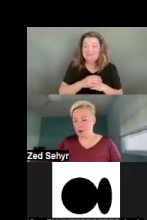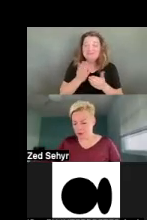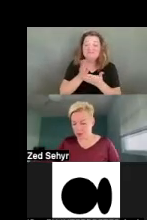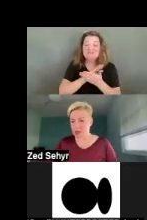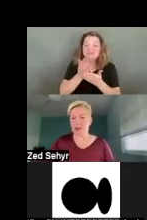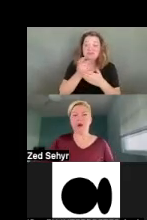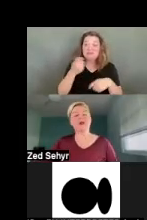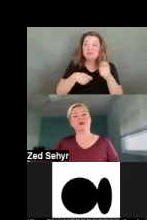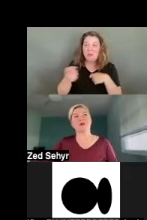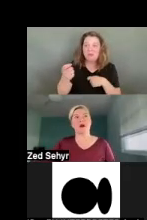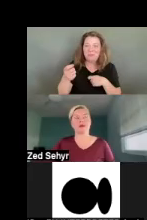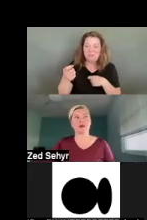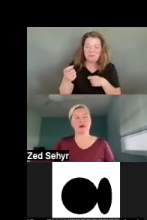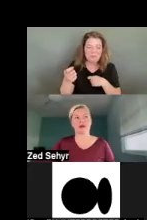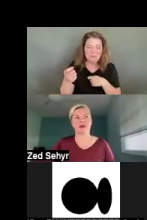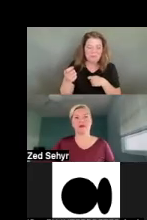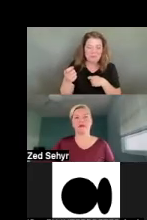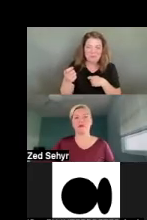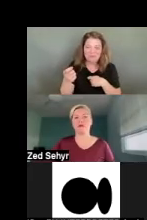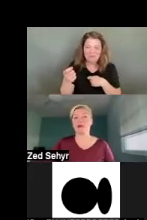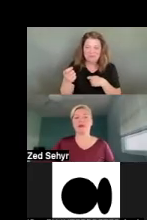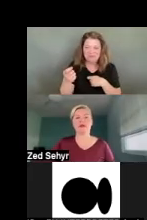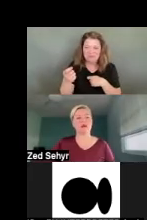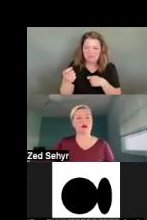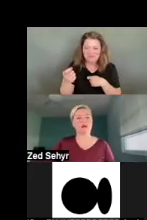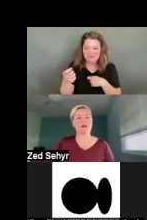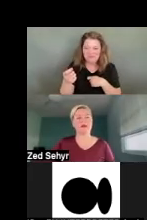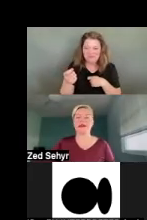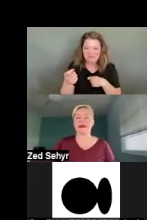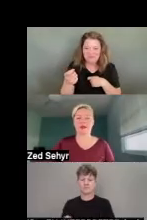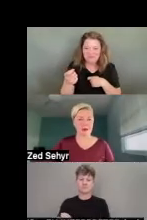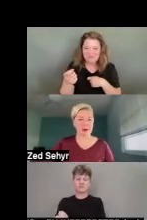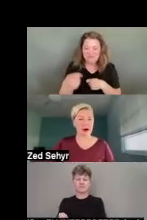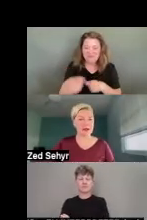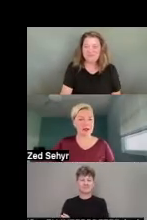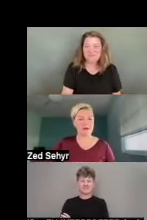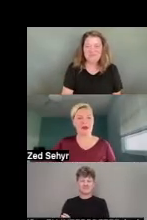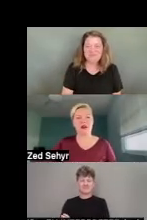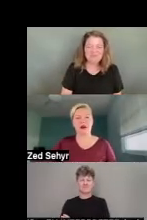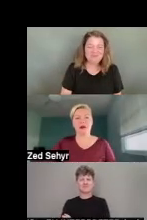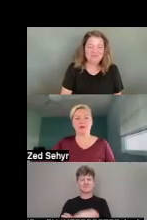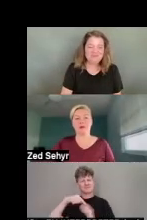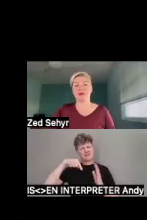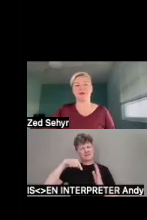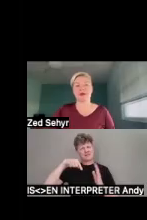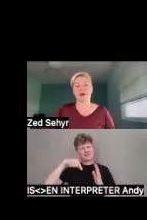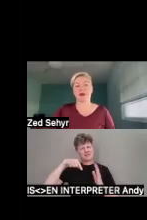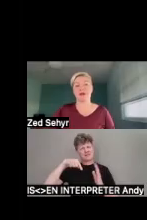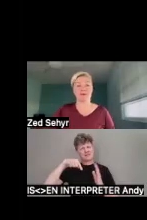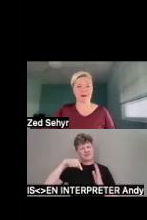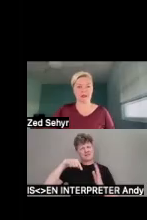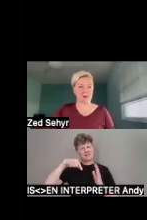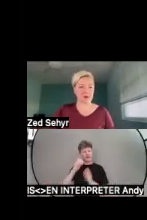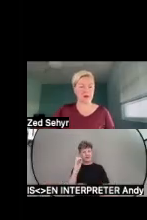So I'm going to also start by saying that this project is not, the data has not been published. So this is really kind